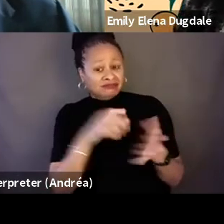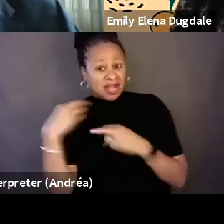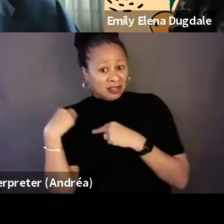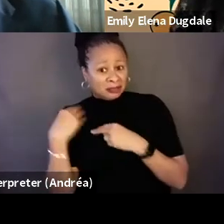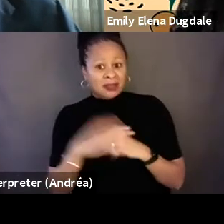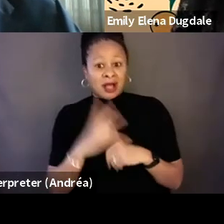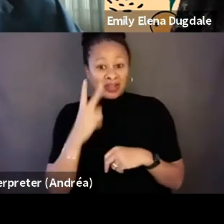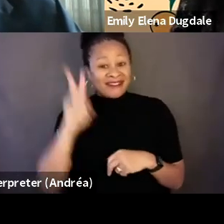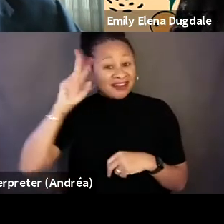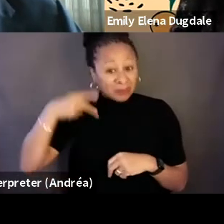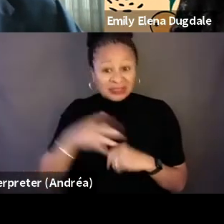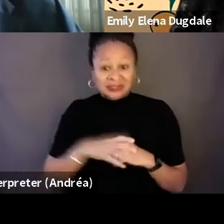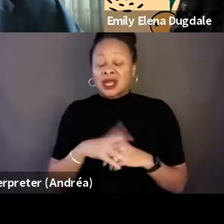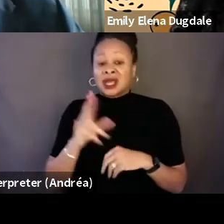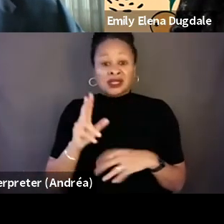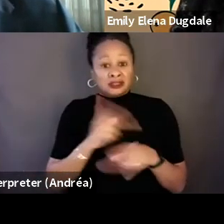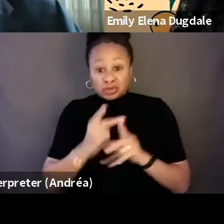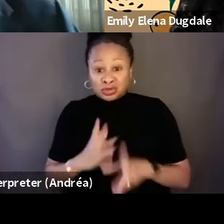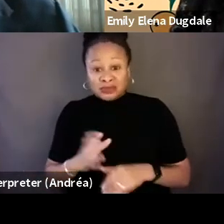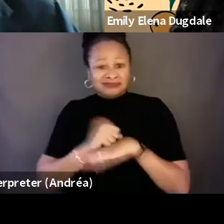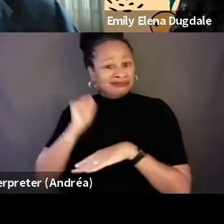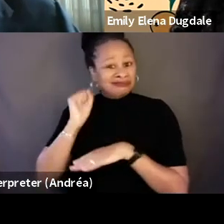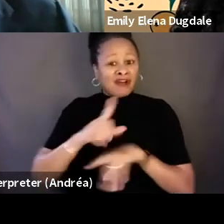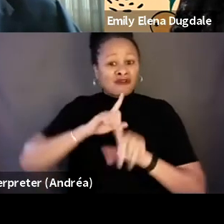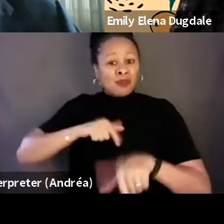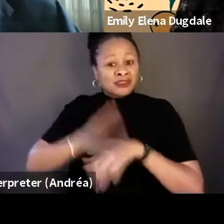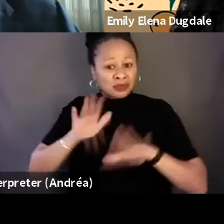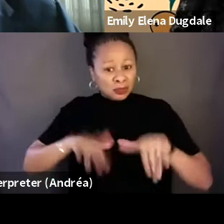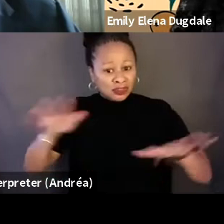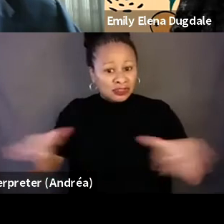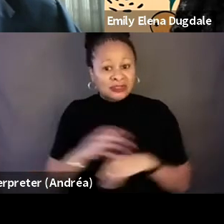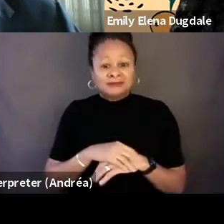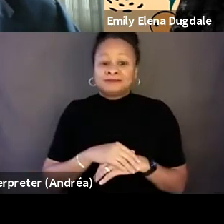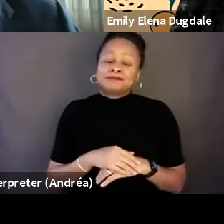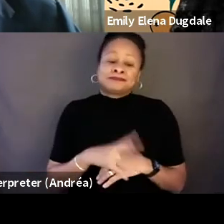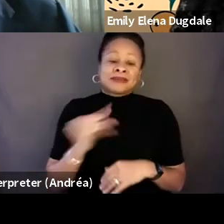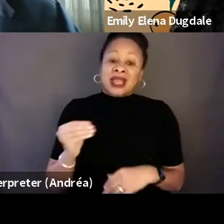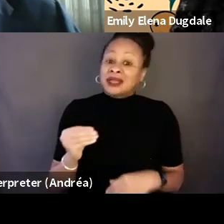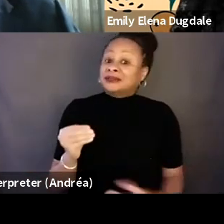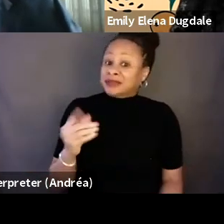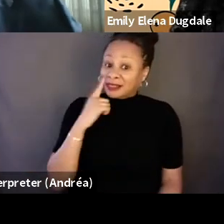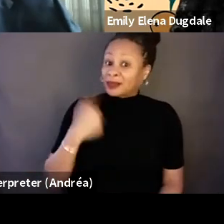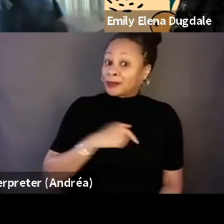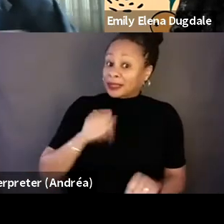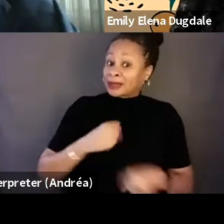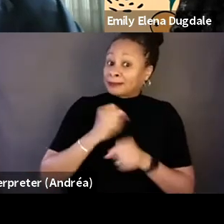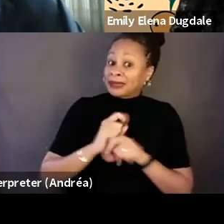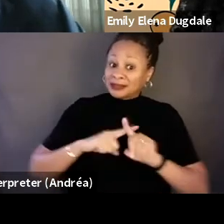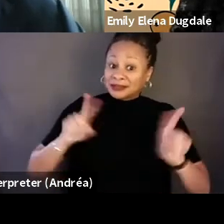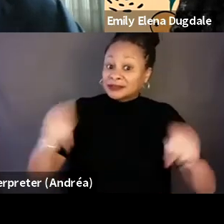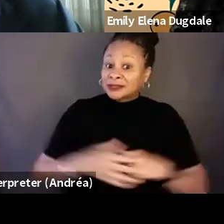directors, the producers, put out reports on diversity. And I think we can make a difference. I always go back